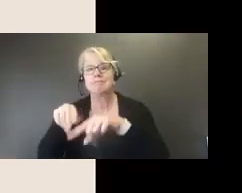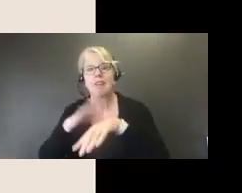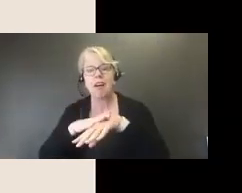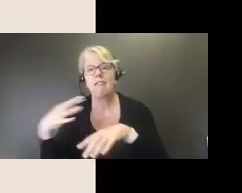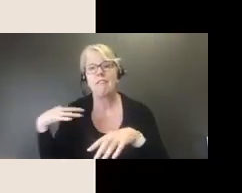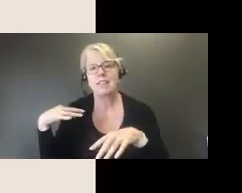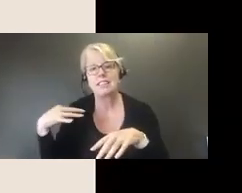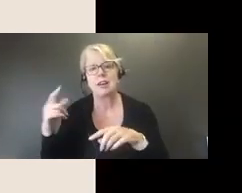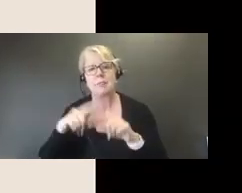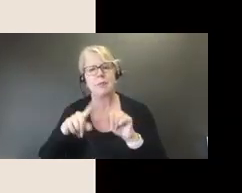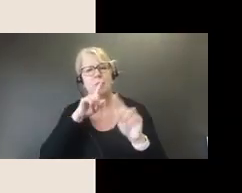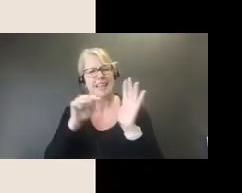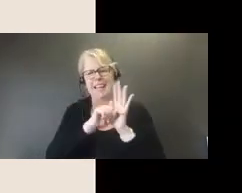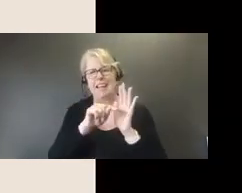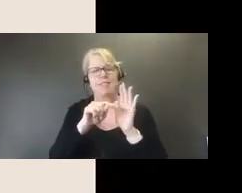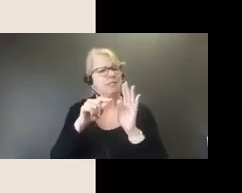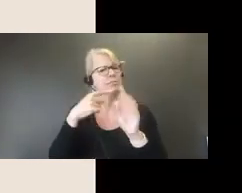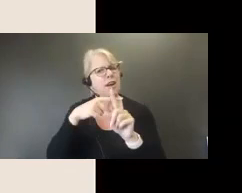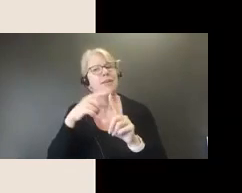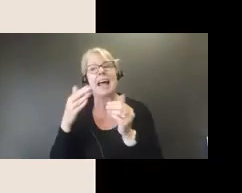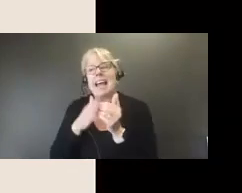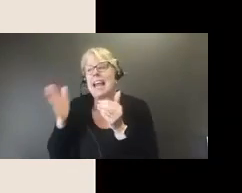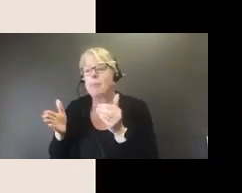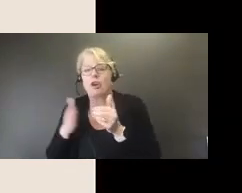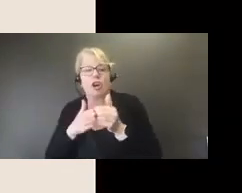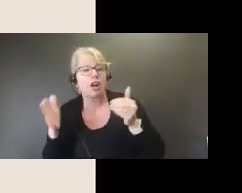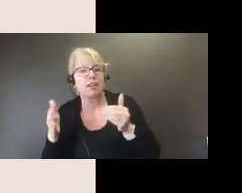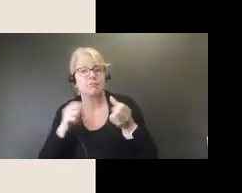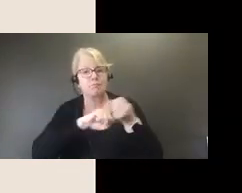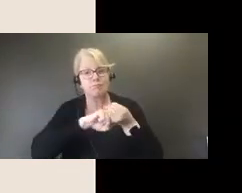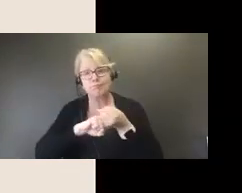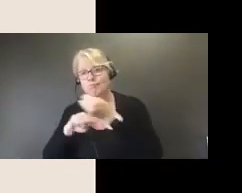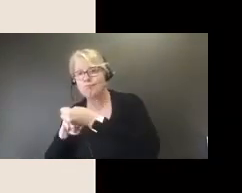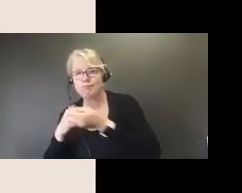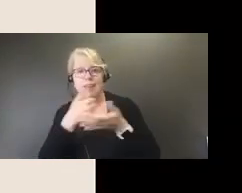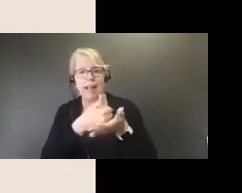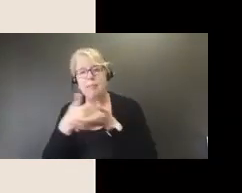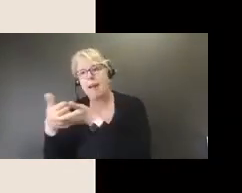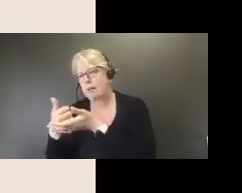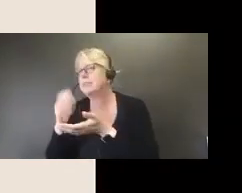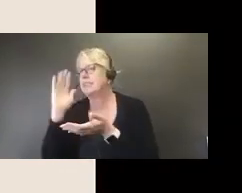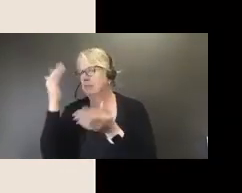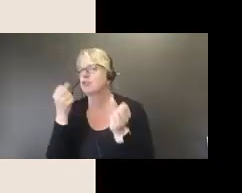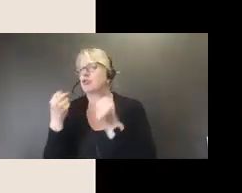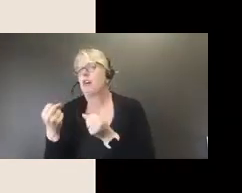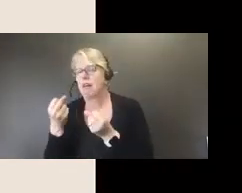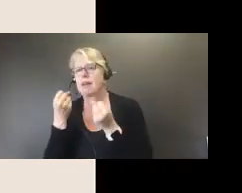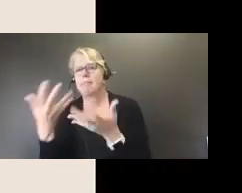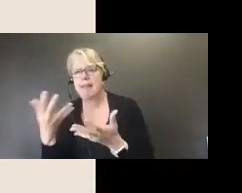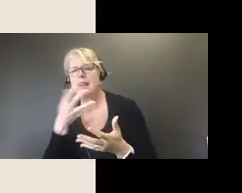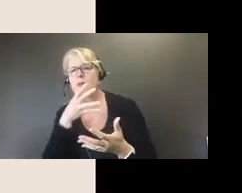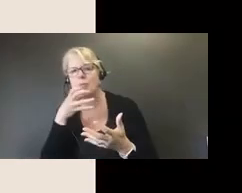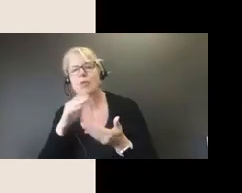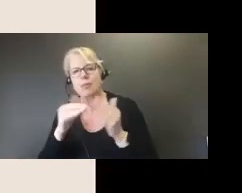but the Neighbors Helping Neighbors is still very strong in many rural communities, and that's something that the Lonely No